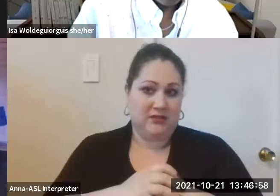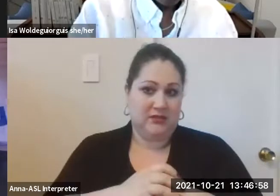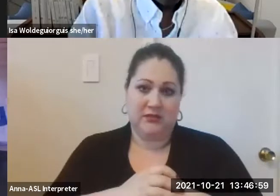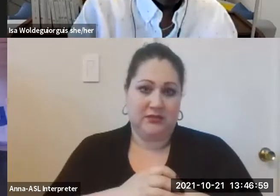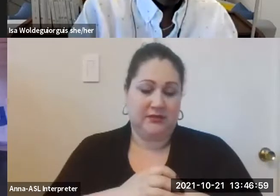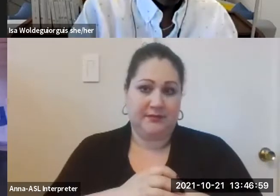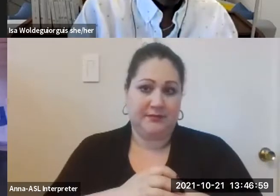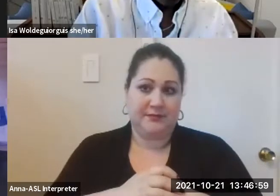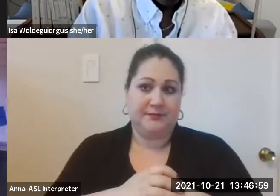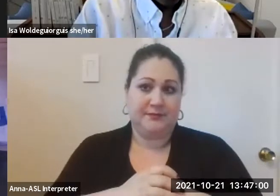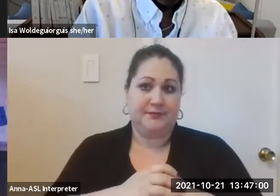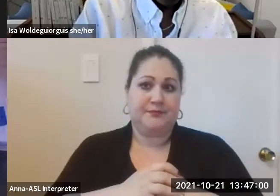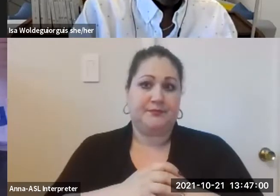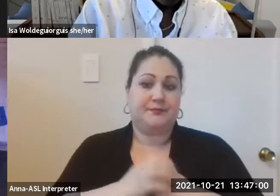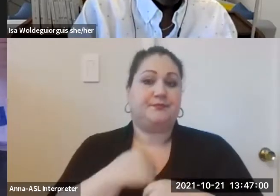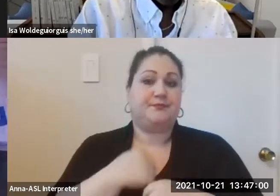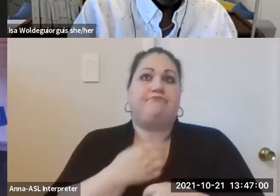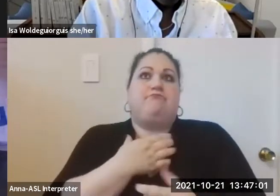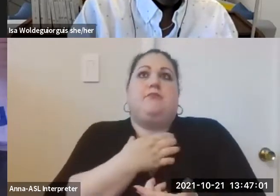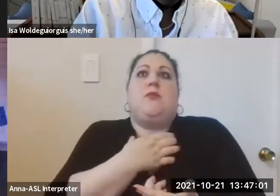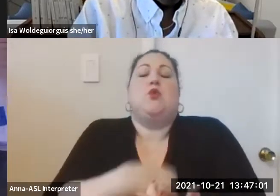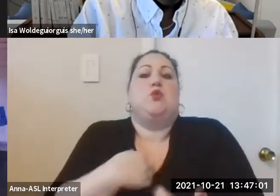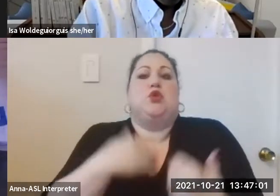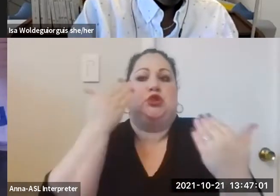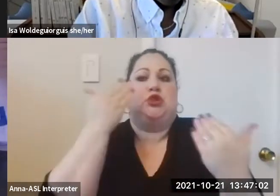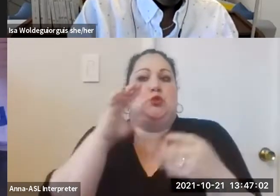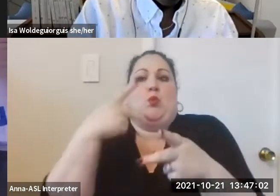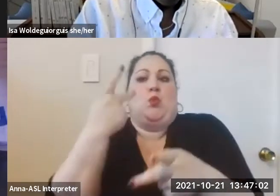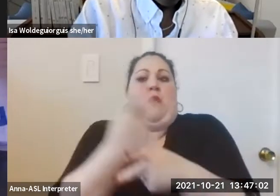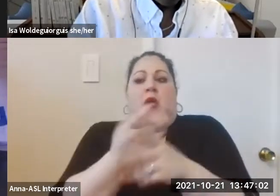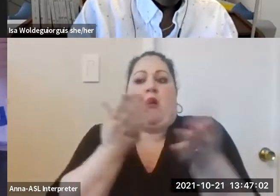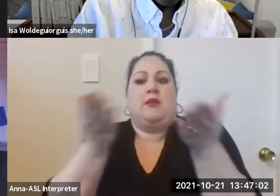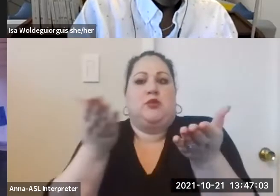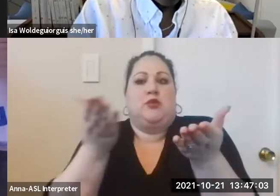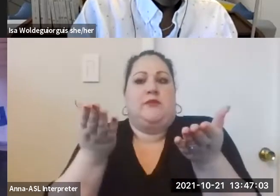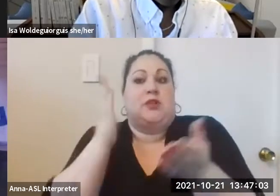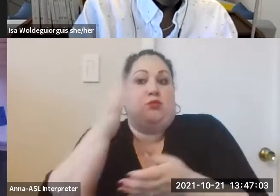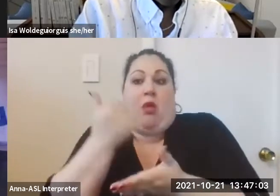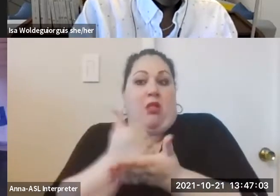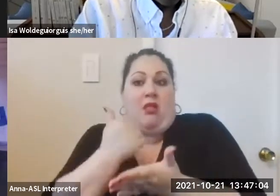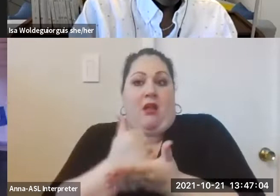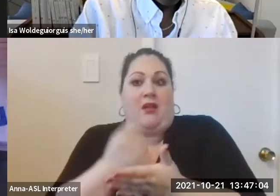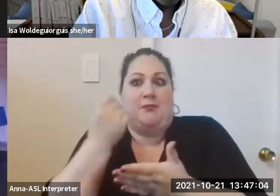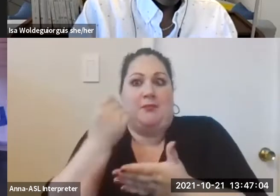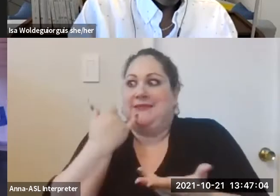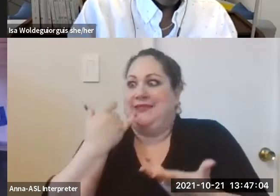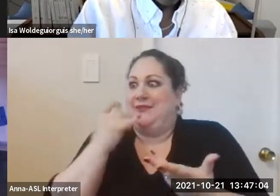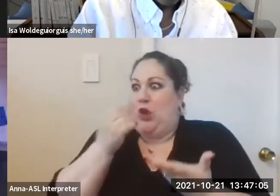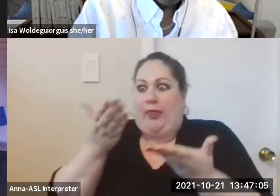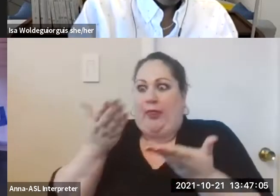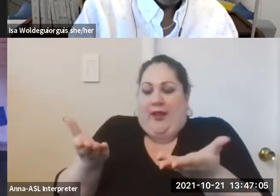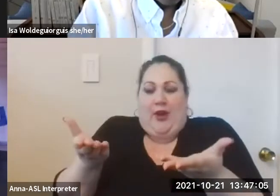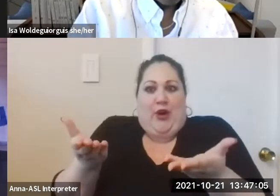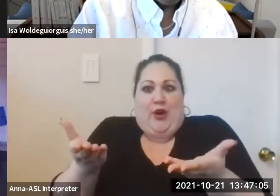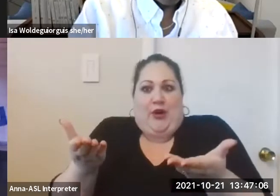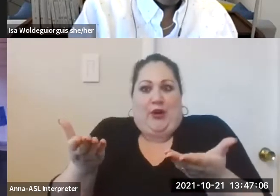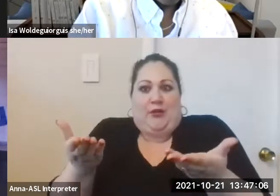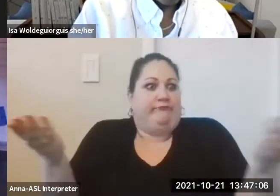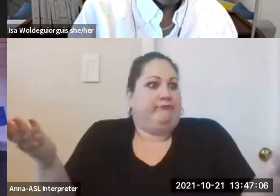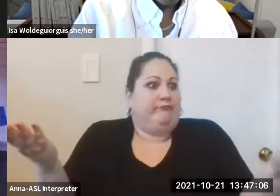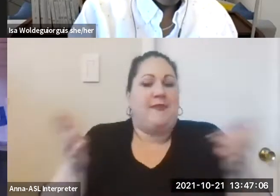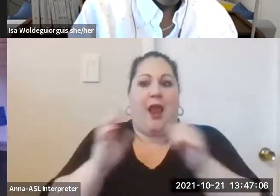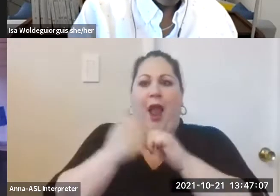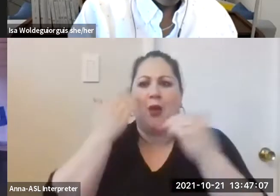I wish I knew what kind of services I need, but if they don't even exist, how do you even know what to ask